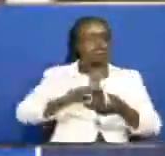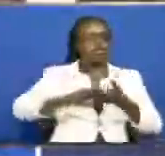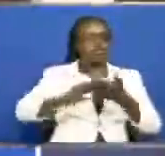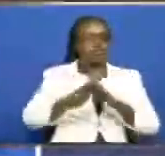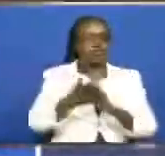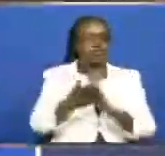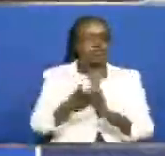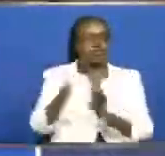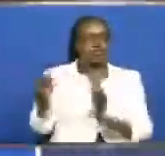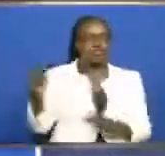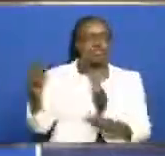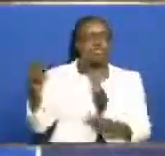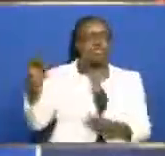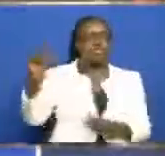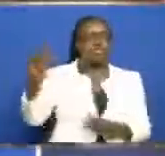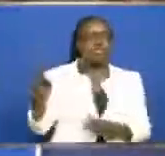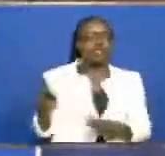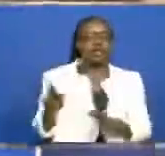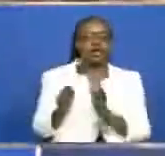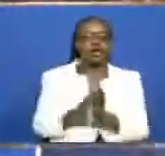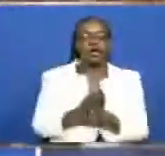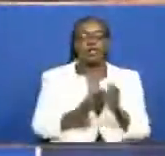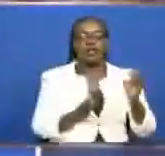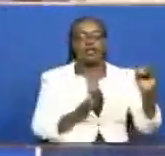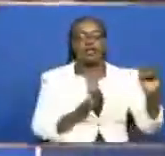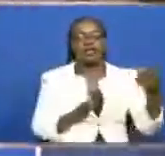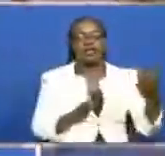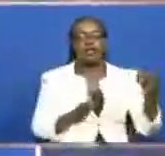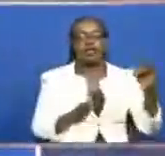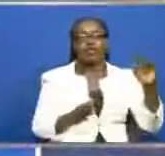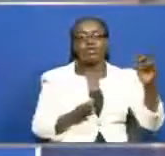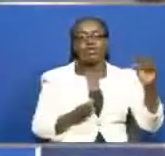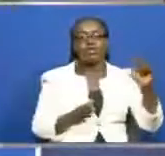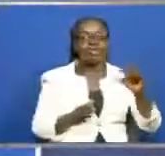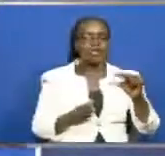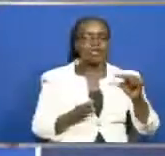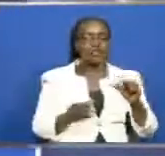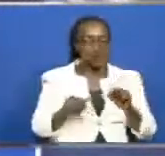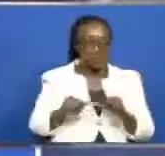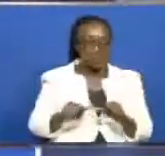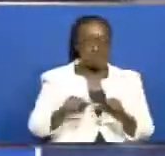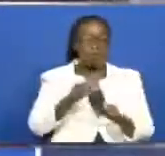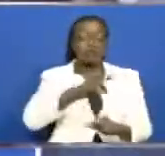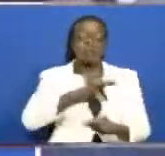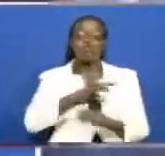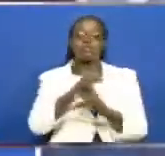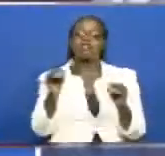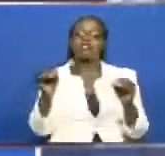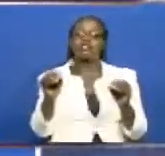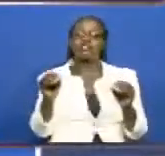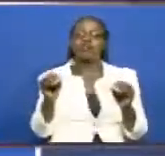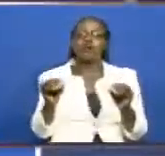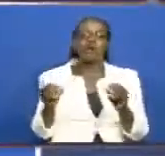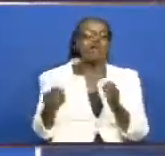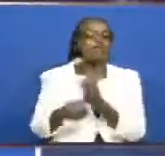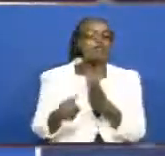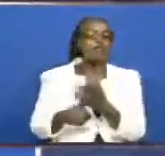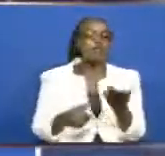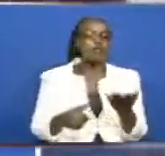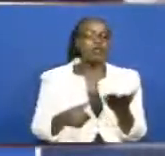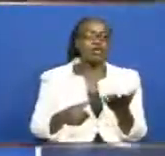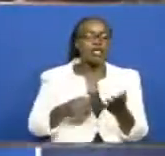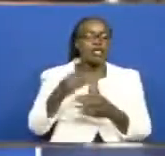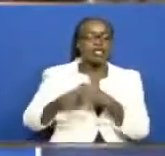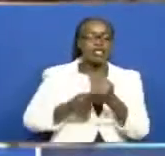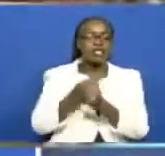and Lawrence Ochieng Kalul, and their followers continue to be fruitless. The deadly clashes mid last month occurred during the annual pilgrimage